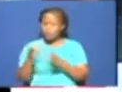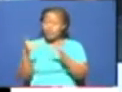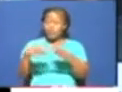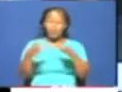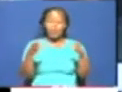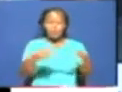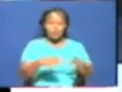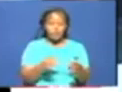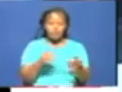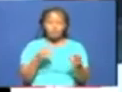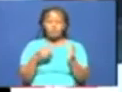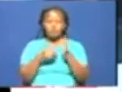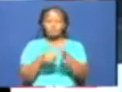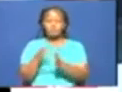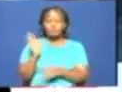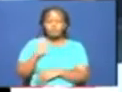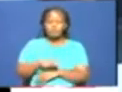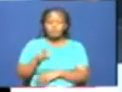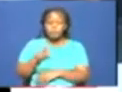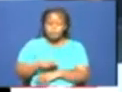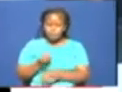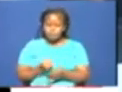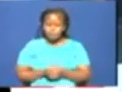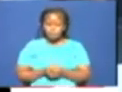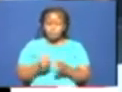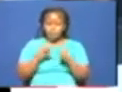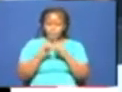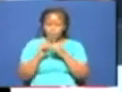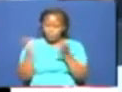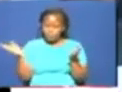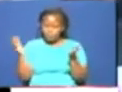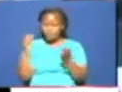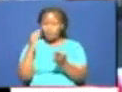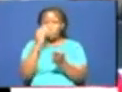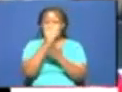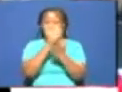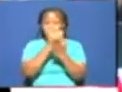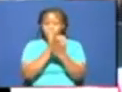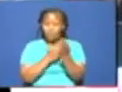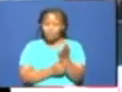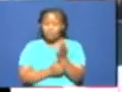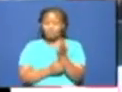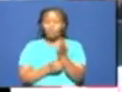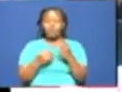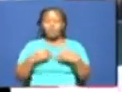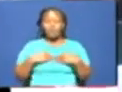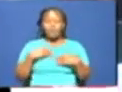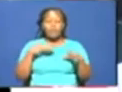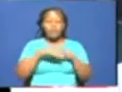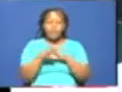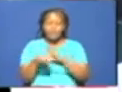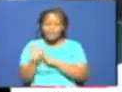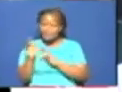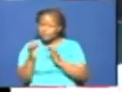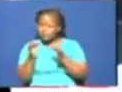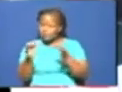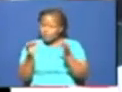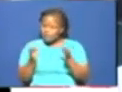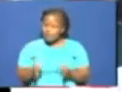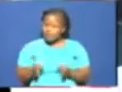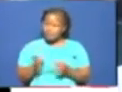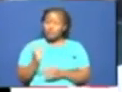our women. The program will unlock access to financing for